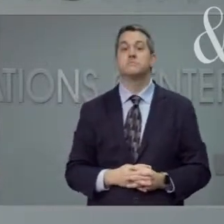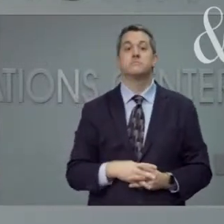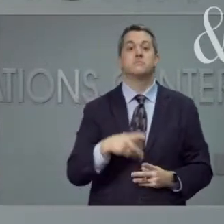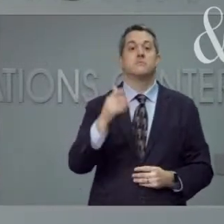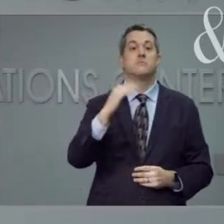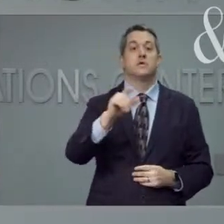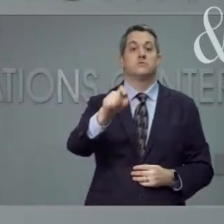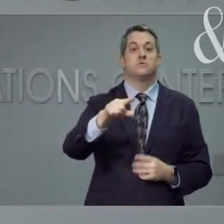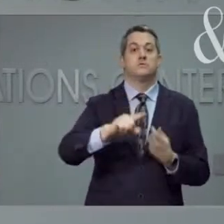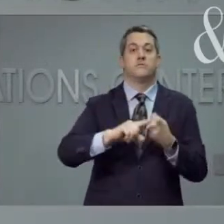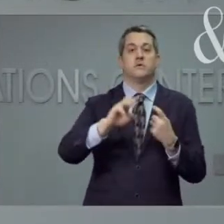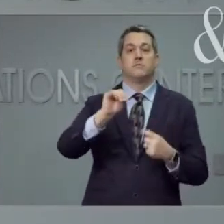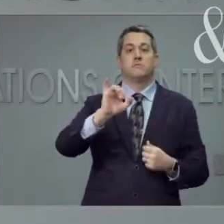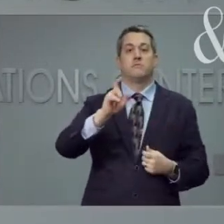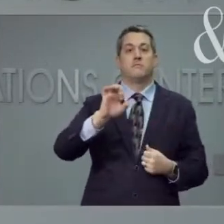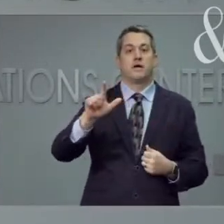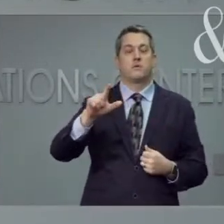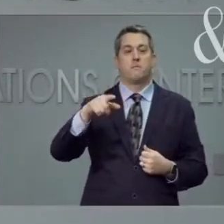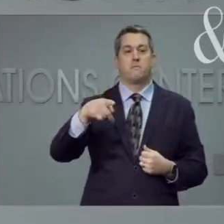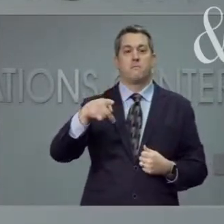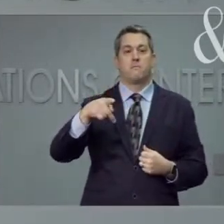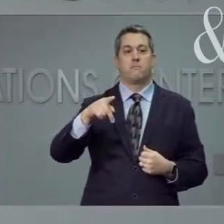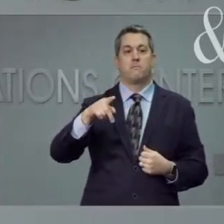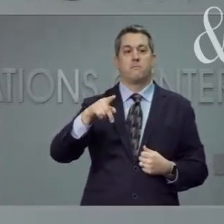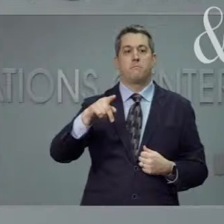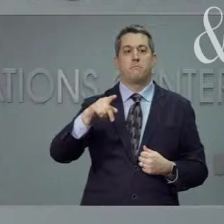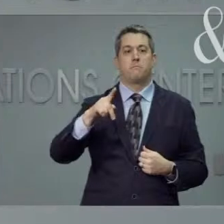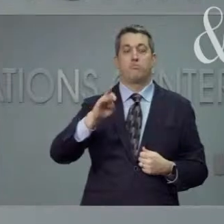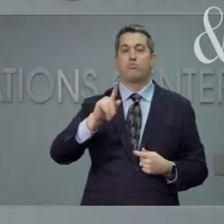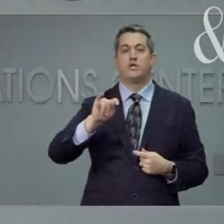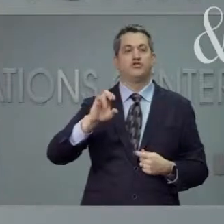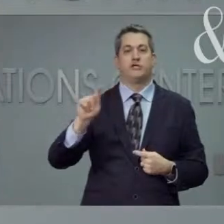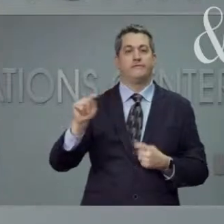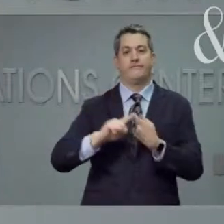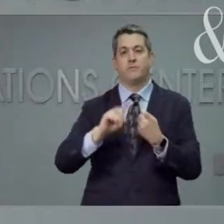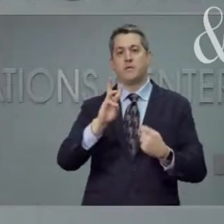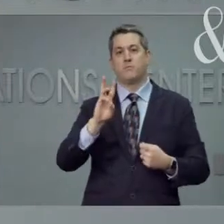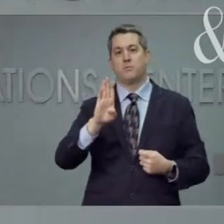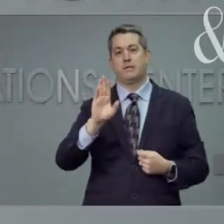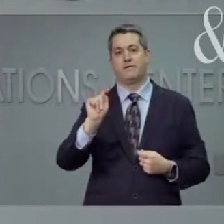Our next question is from Michael Perchik, WTVD.